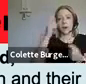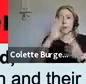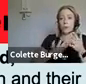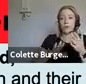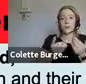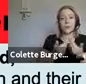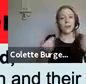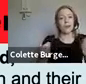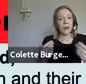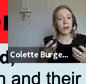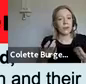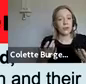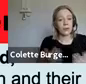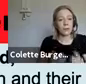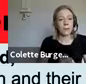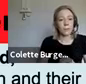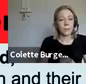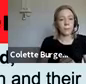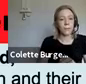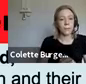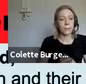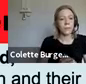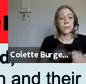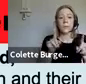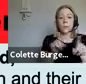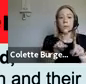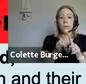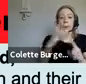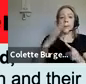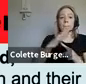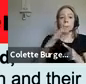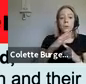children. It is especially important,